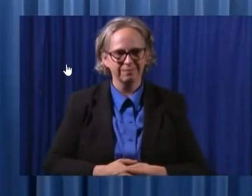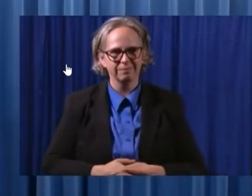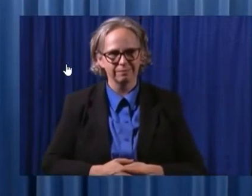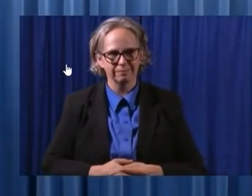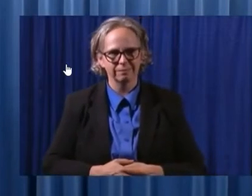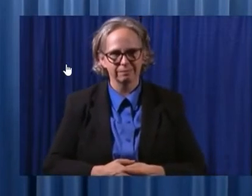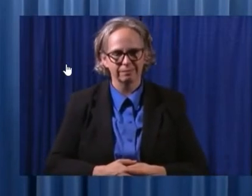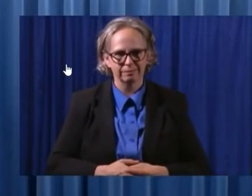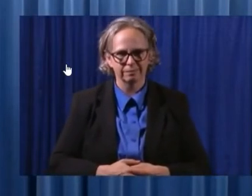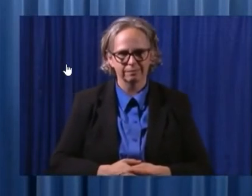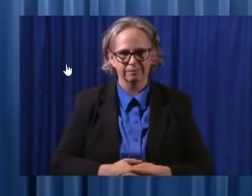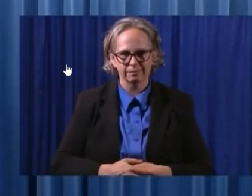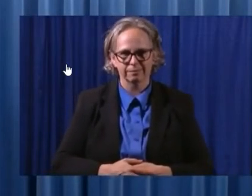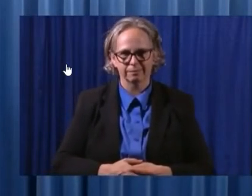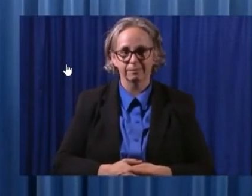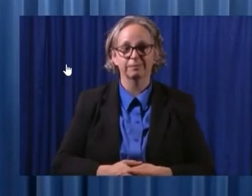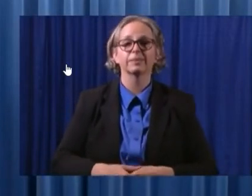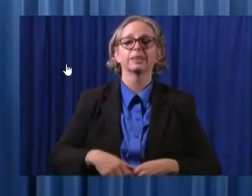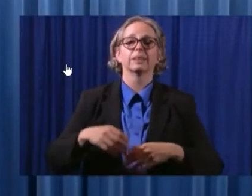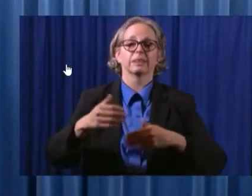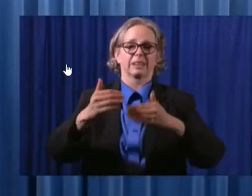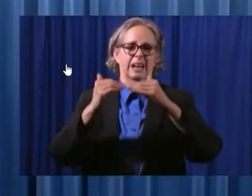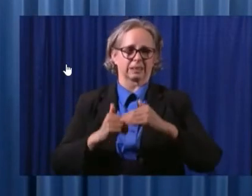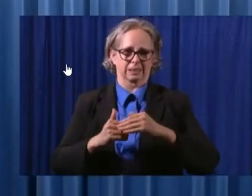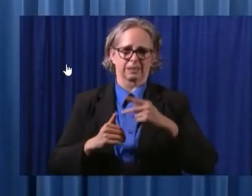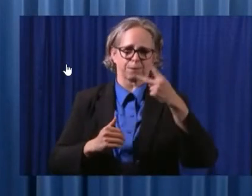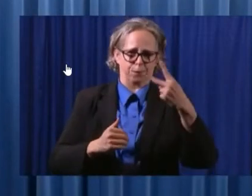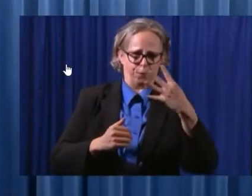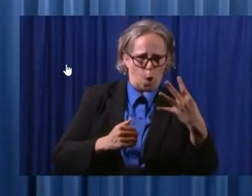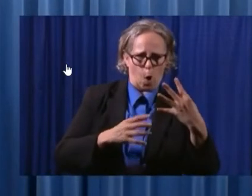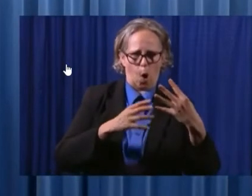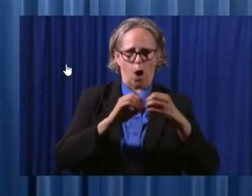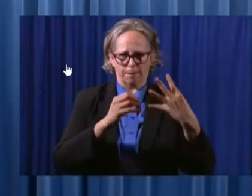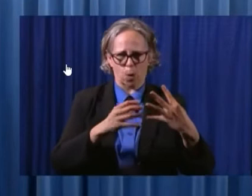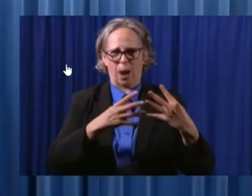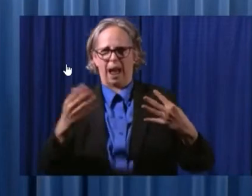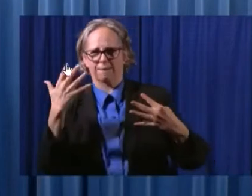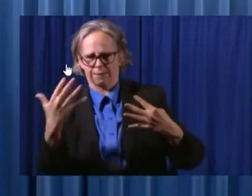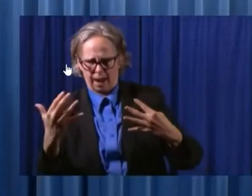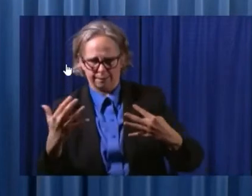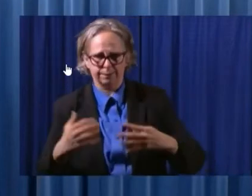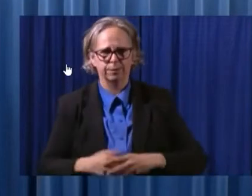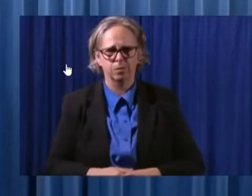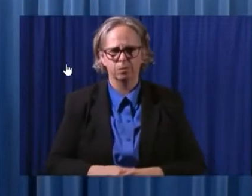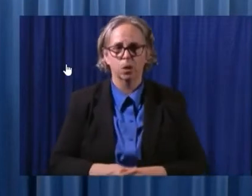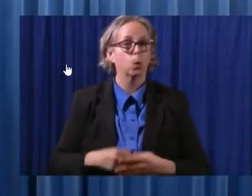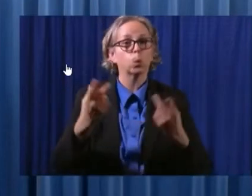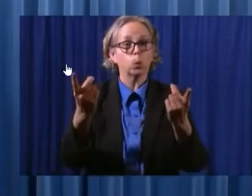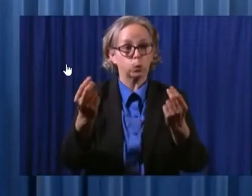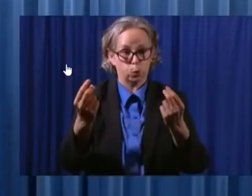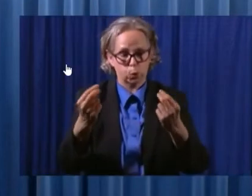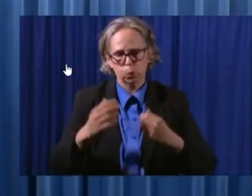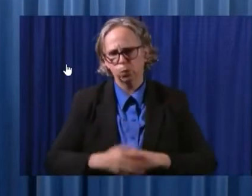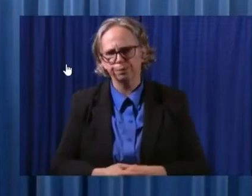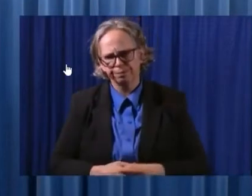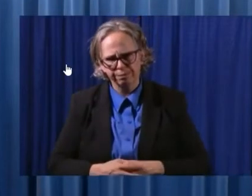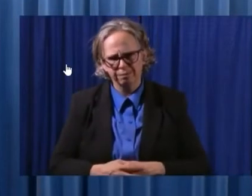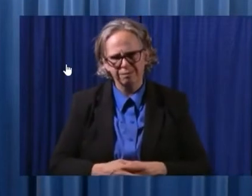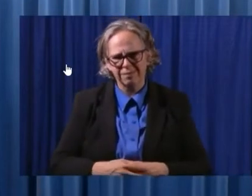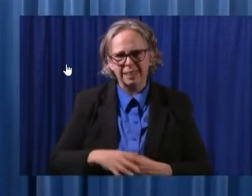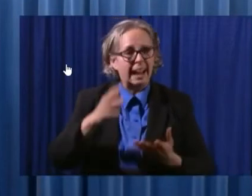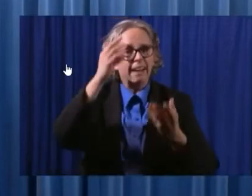The next two that I'm going to tell you about monitor the incidence of illness using data from emergency departments